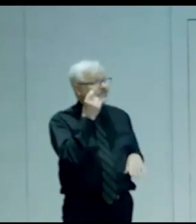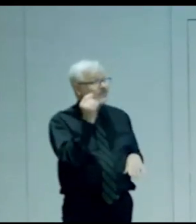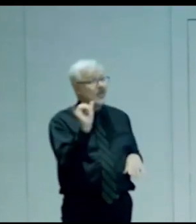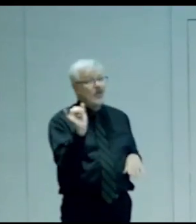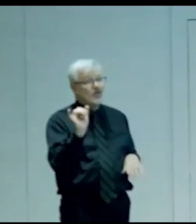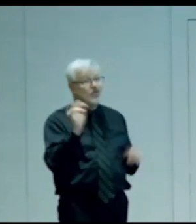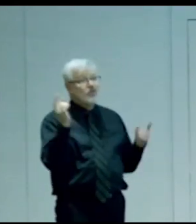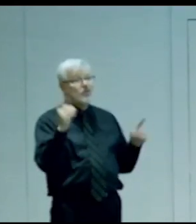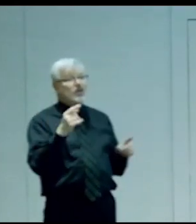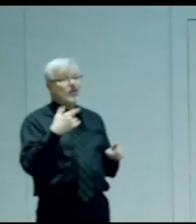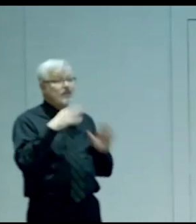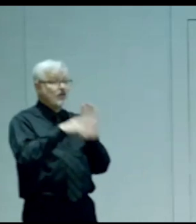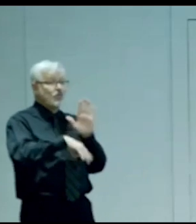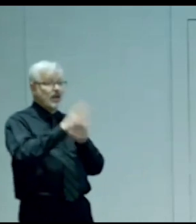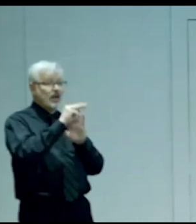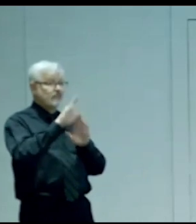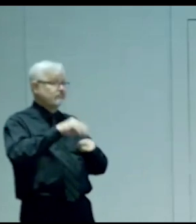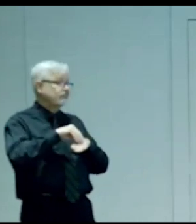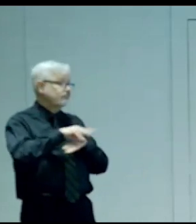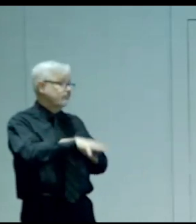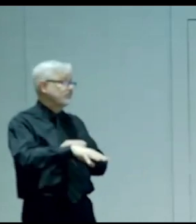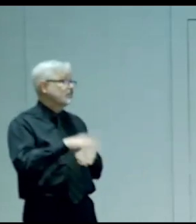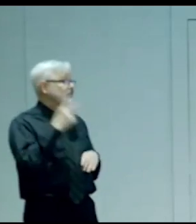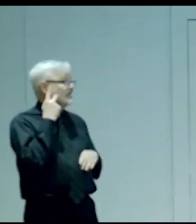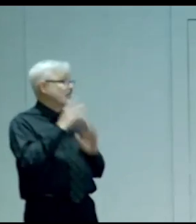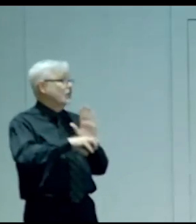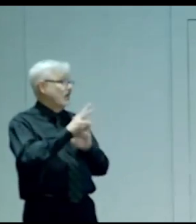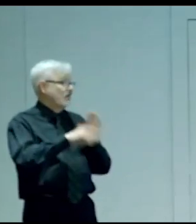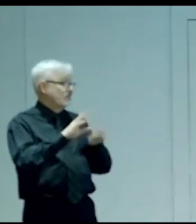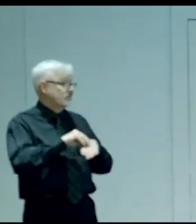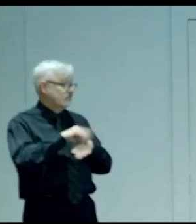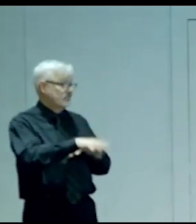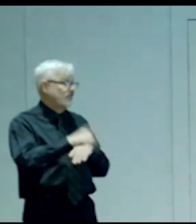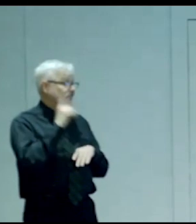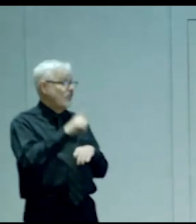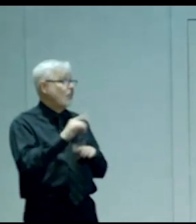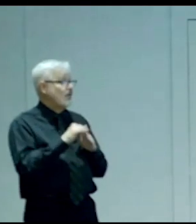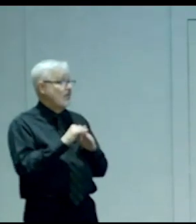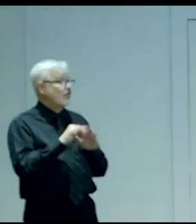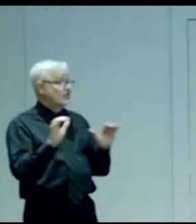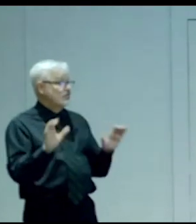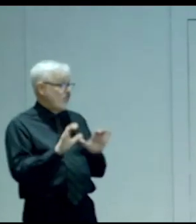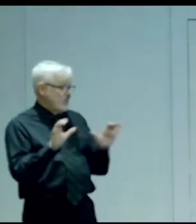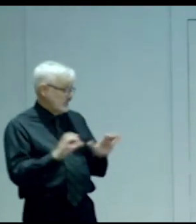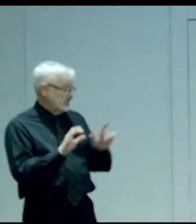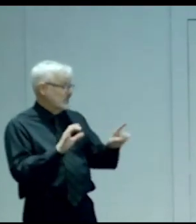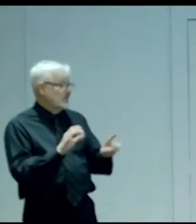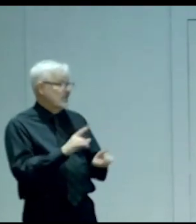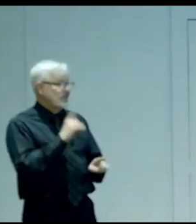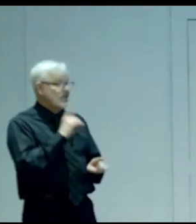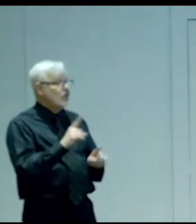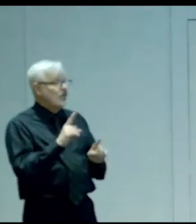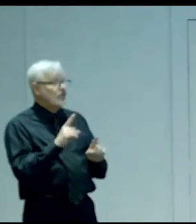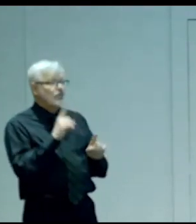also have a curricular effect, a direct curricular effect on performance, and those two are adjusted for each